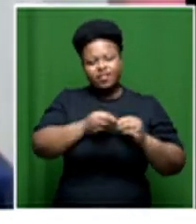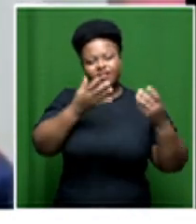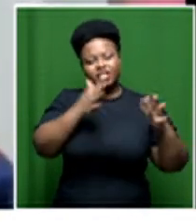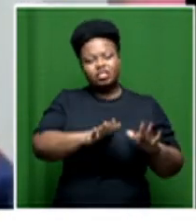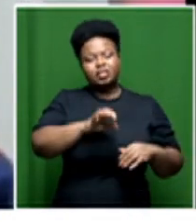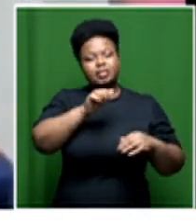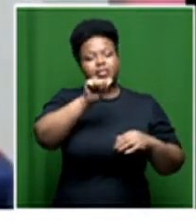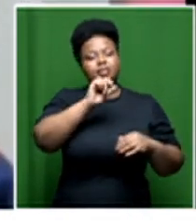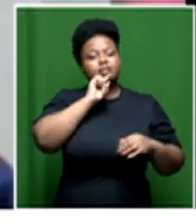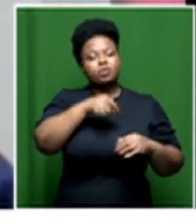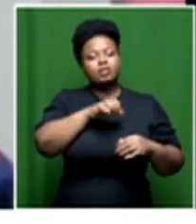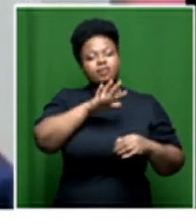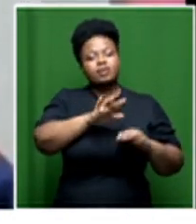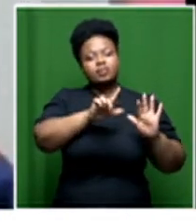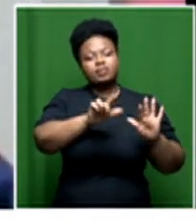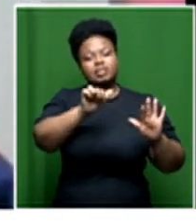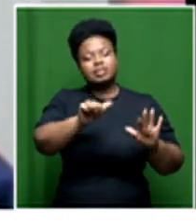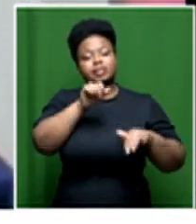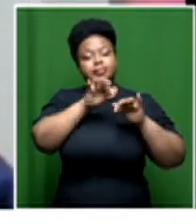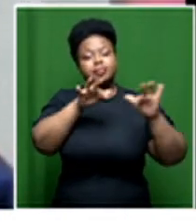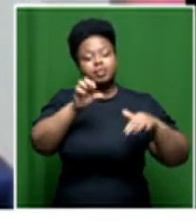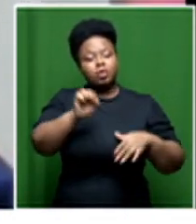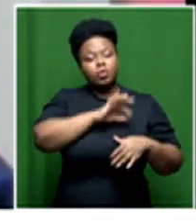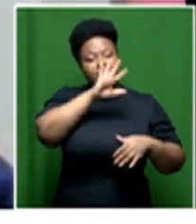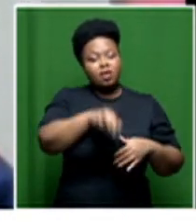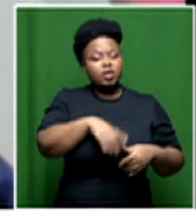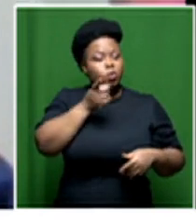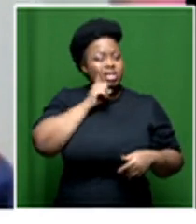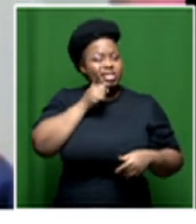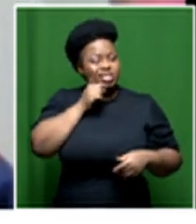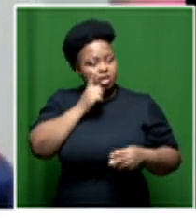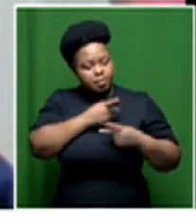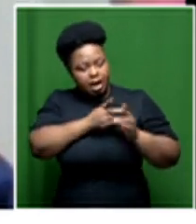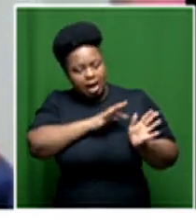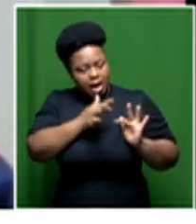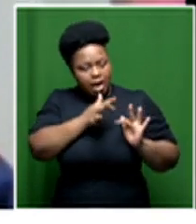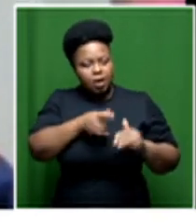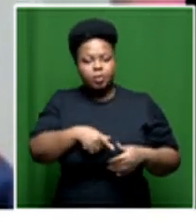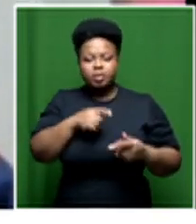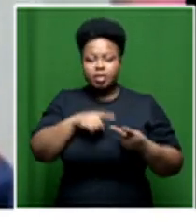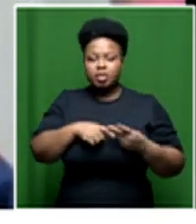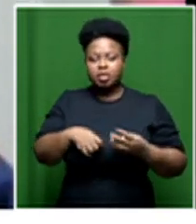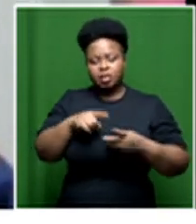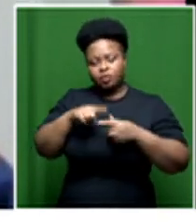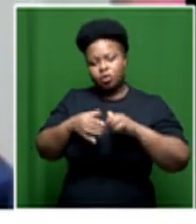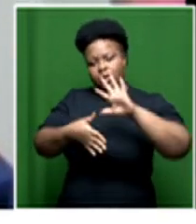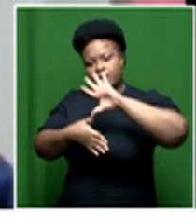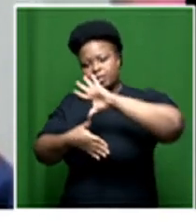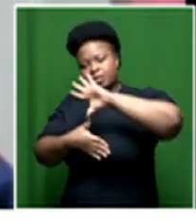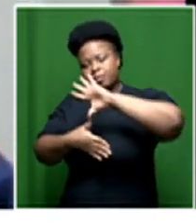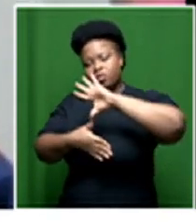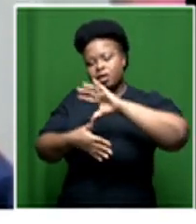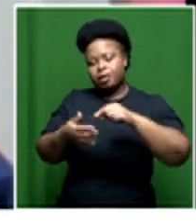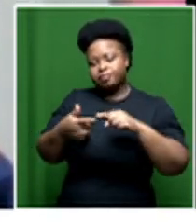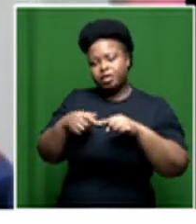6,576 people here in South Africa, and it has been also tested in the 4 continents, including Latin America and the